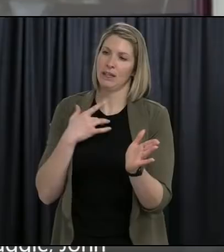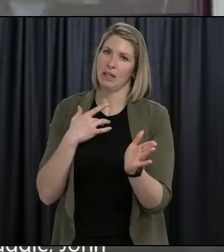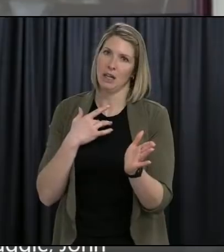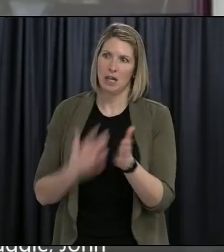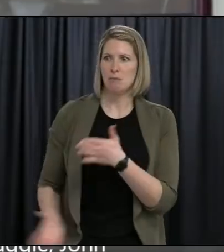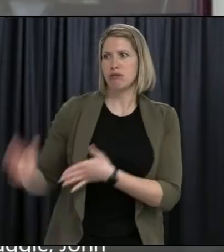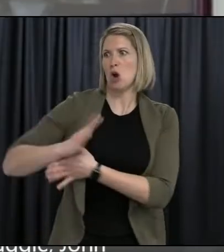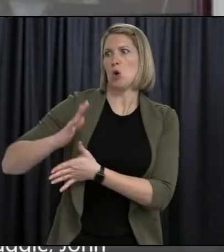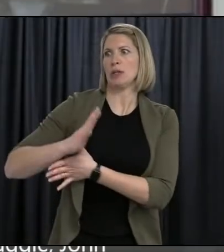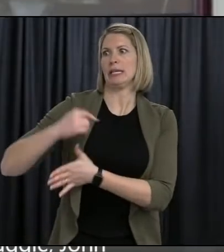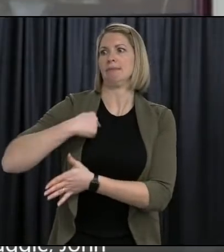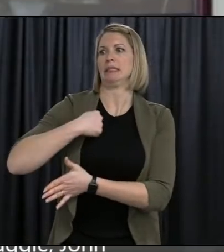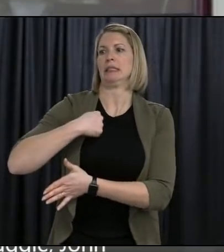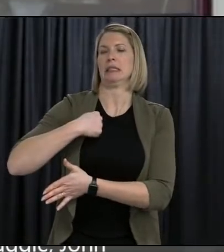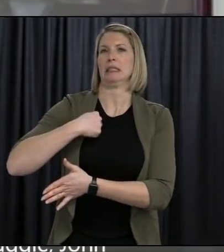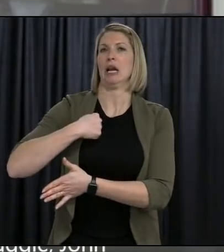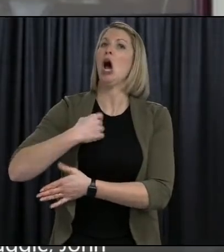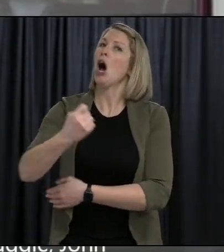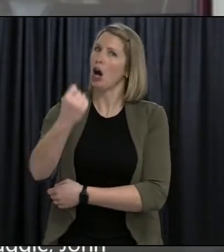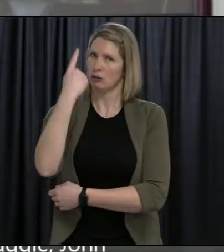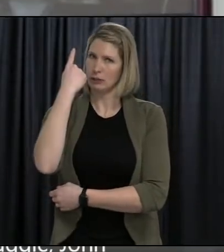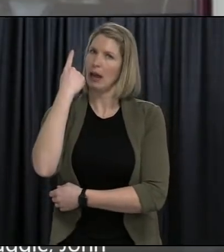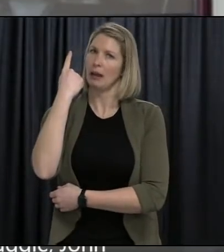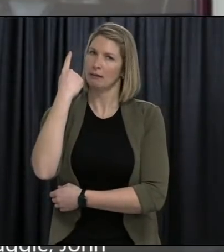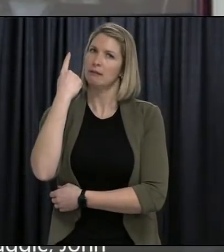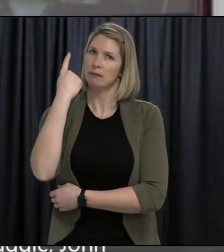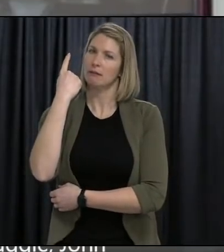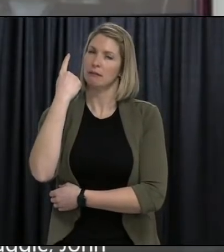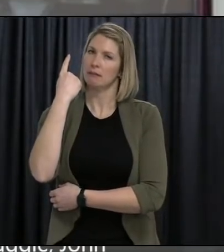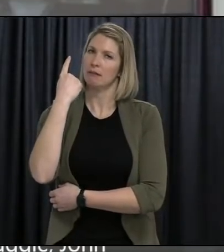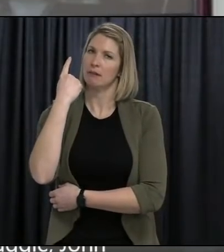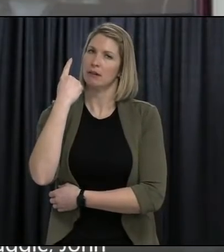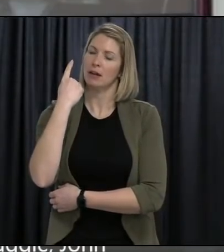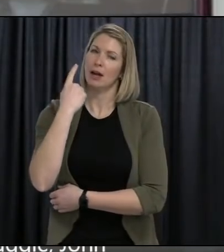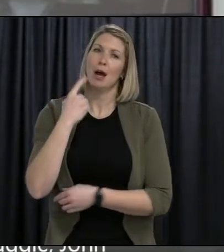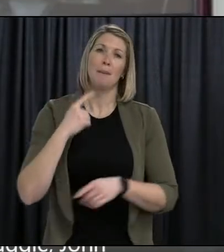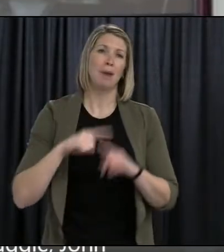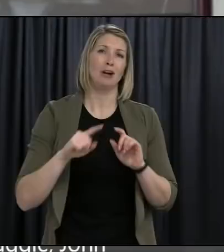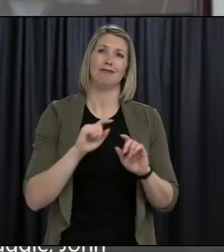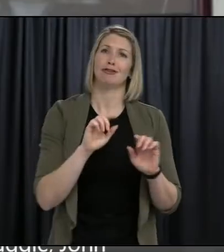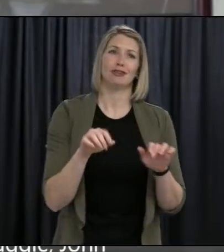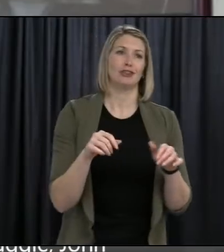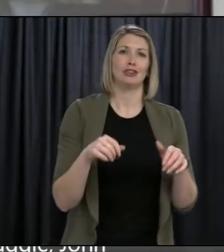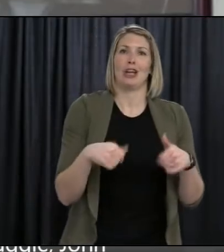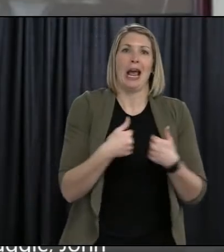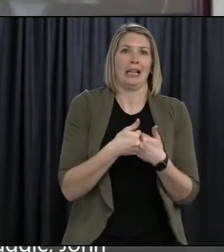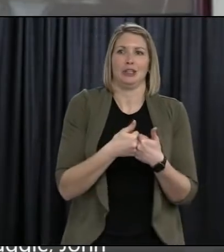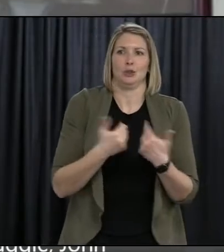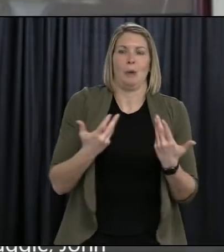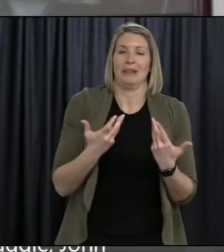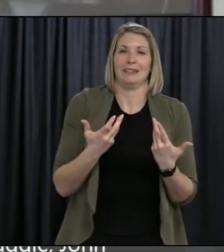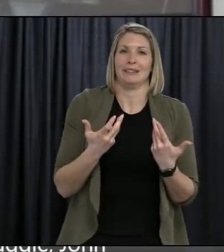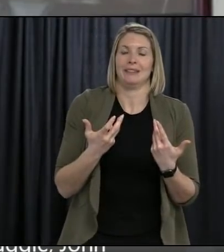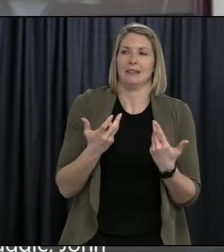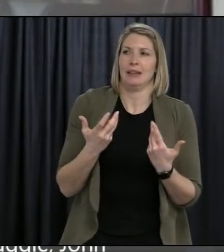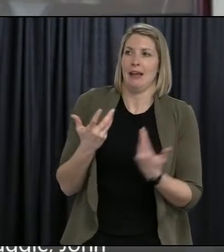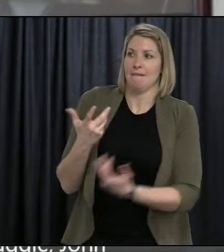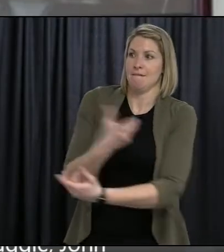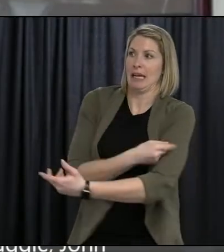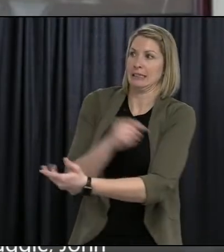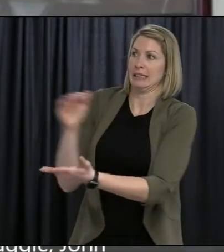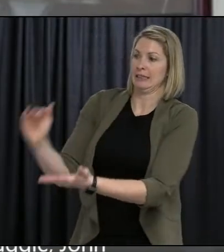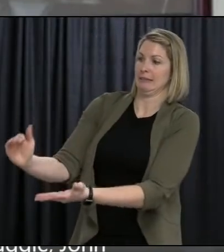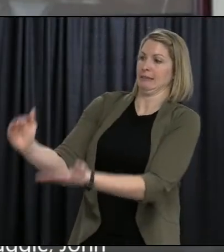them a priority. And I understand that. Our challenge is we can only give people what we get in terms of